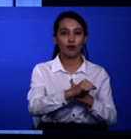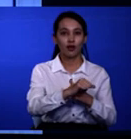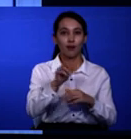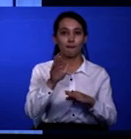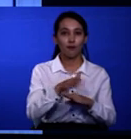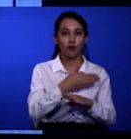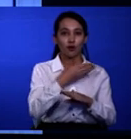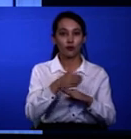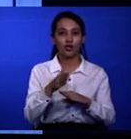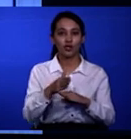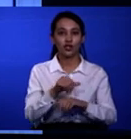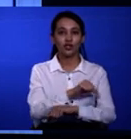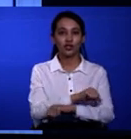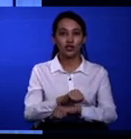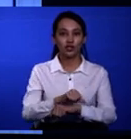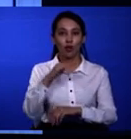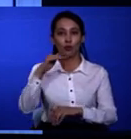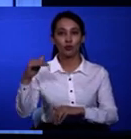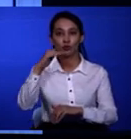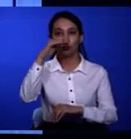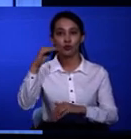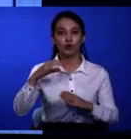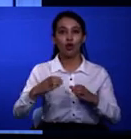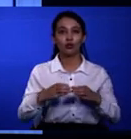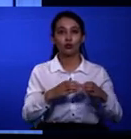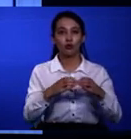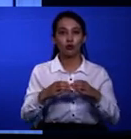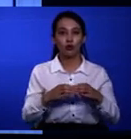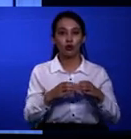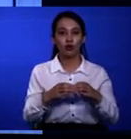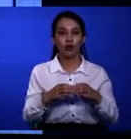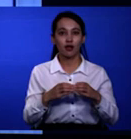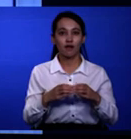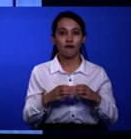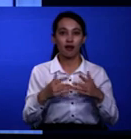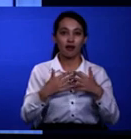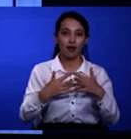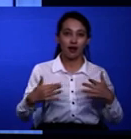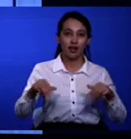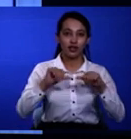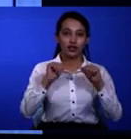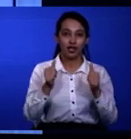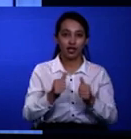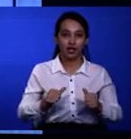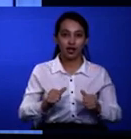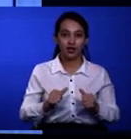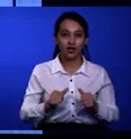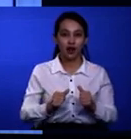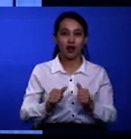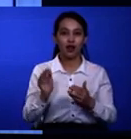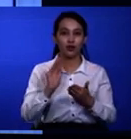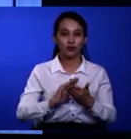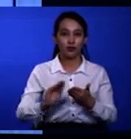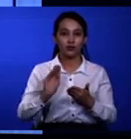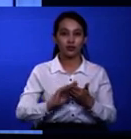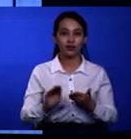bo'lib chiziq, ustun, doira bo'laklari va boshqa shakl ko'rinishida ifodalanishidir.